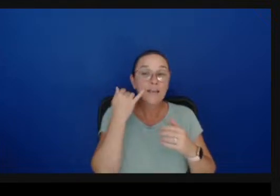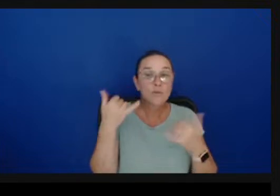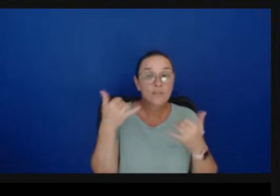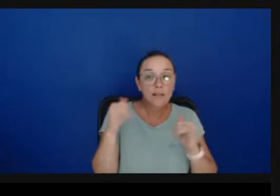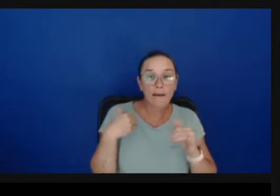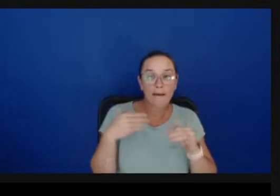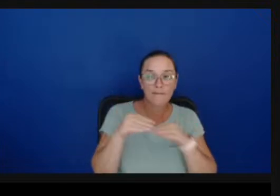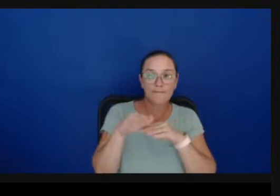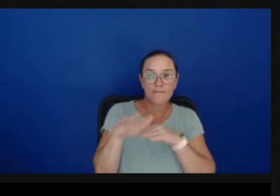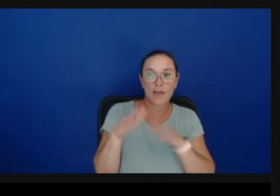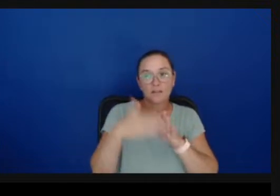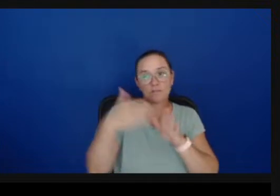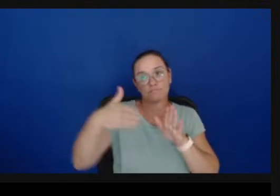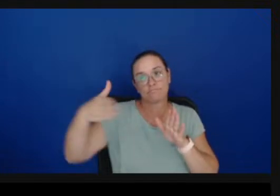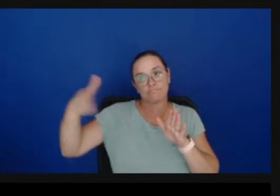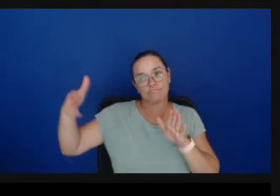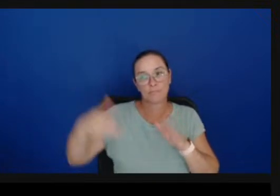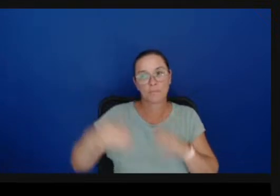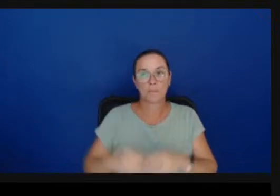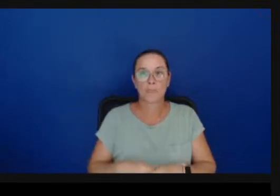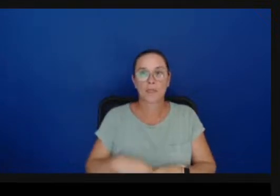So RKAR, that first one.